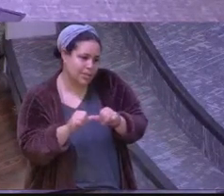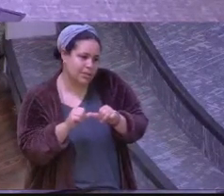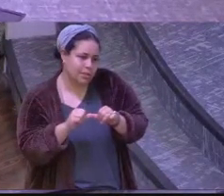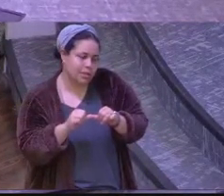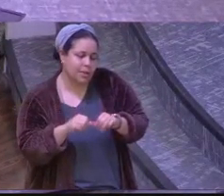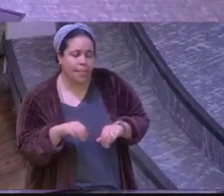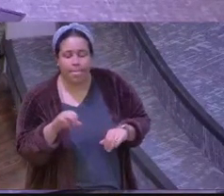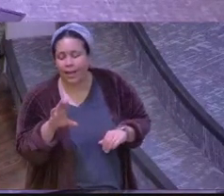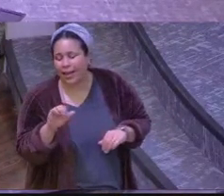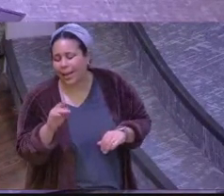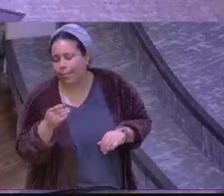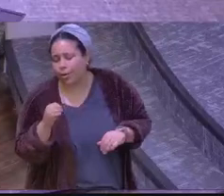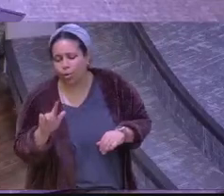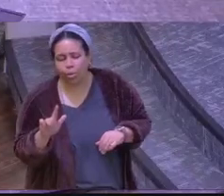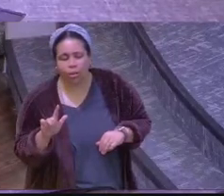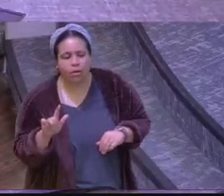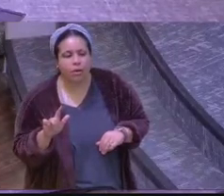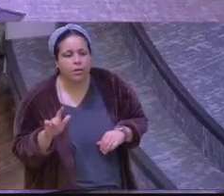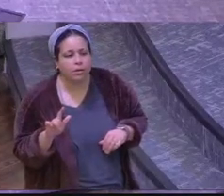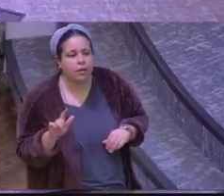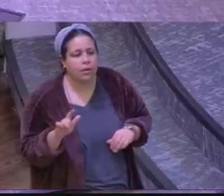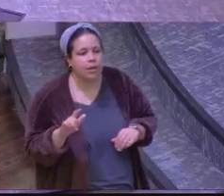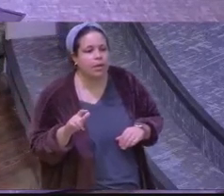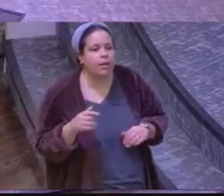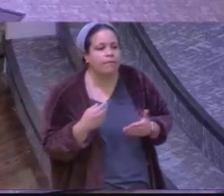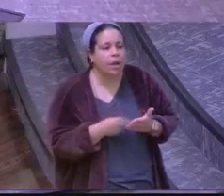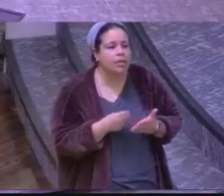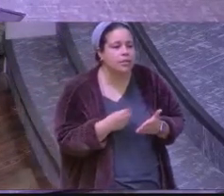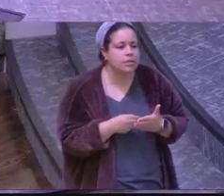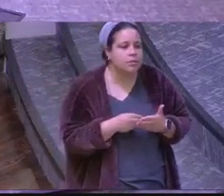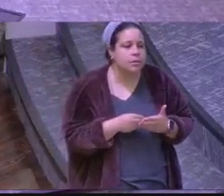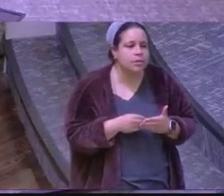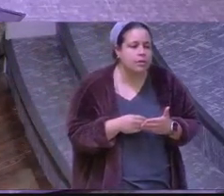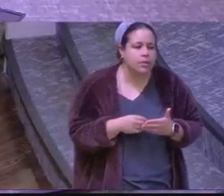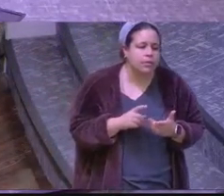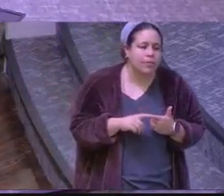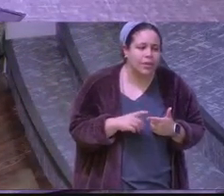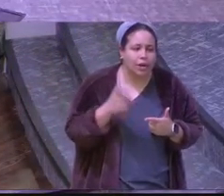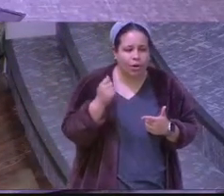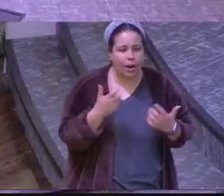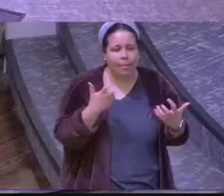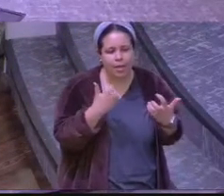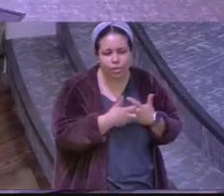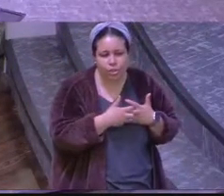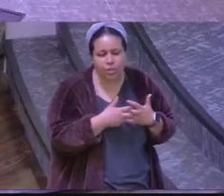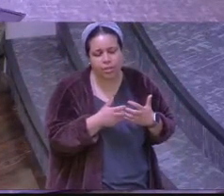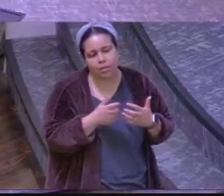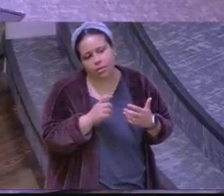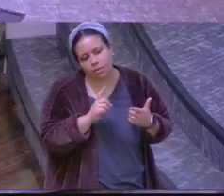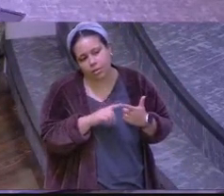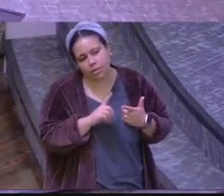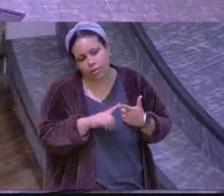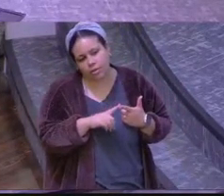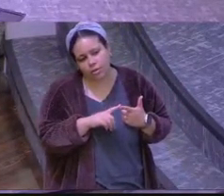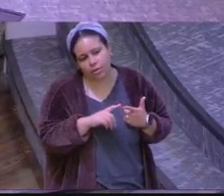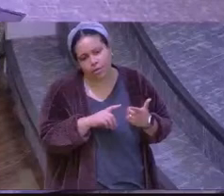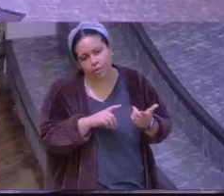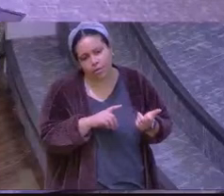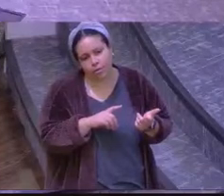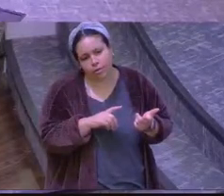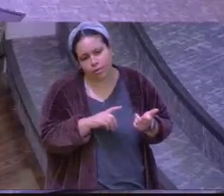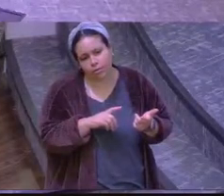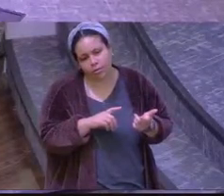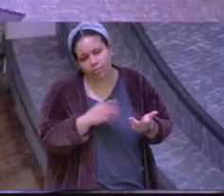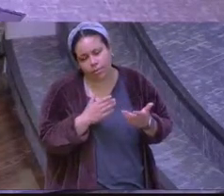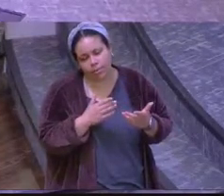for the sustainability committee's work, such as for grant matching and potentially seed funding for those things, which of course I think in